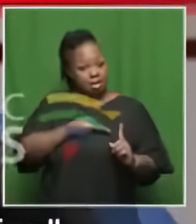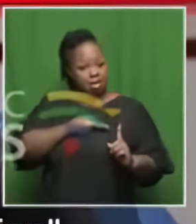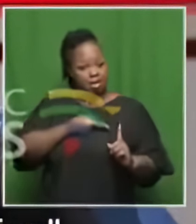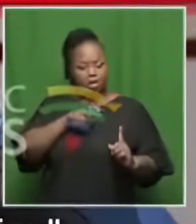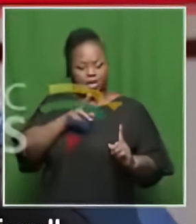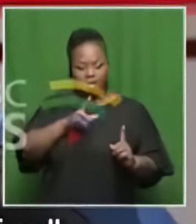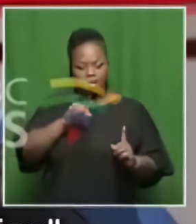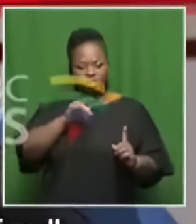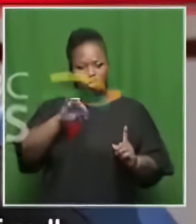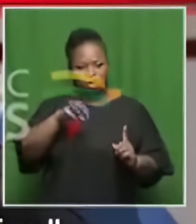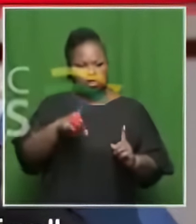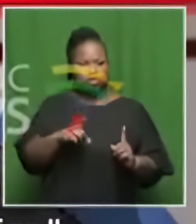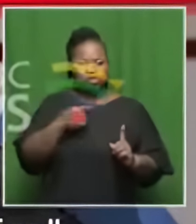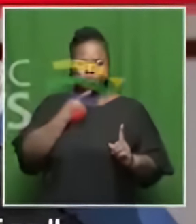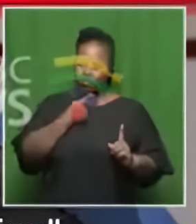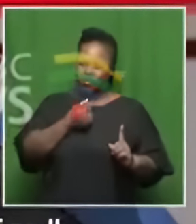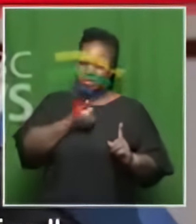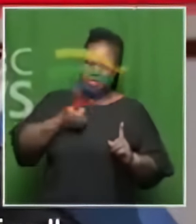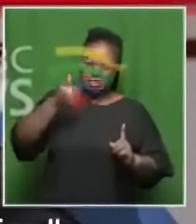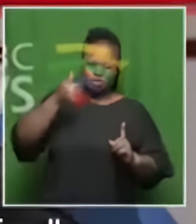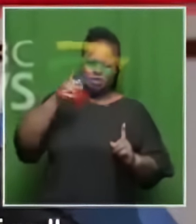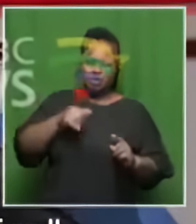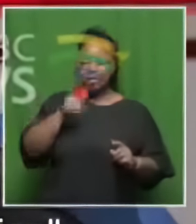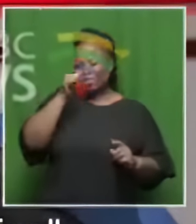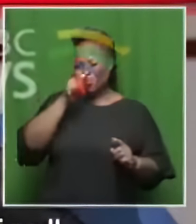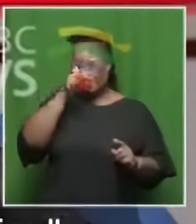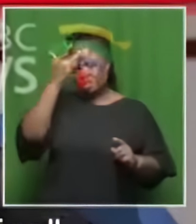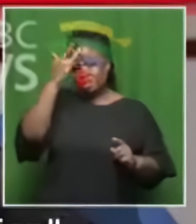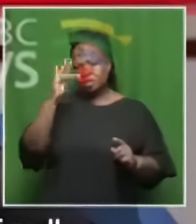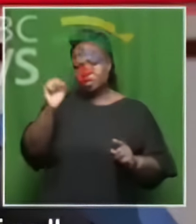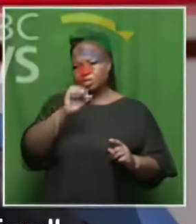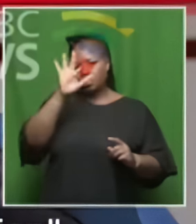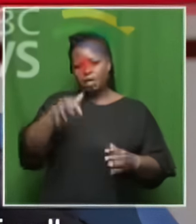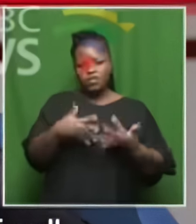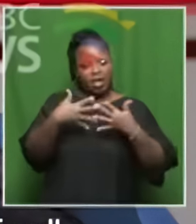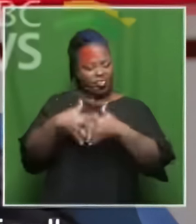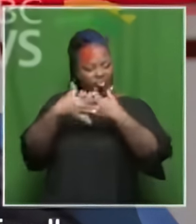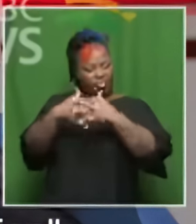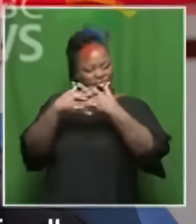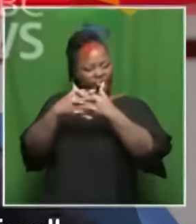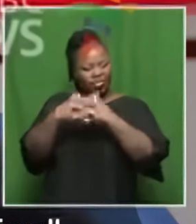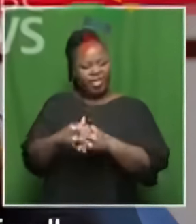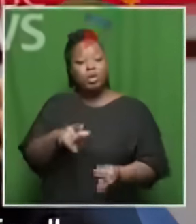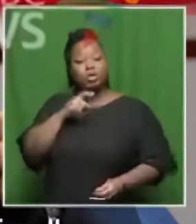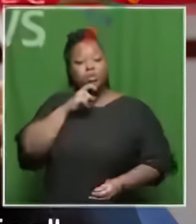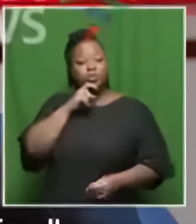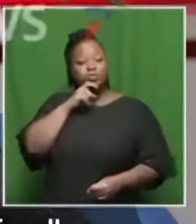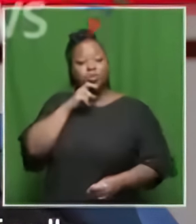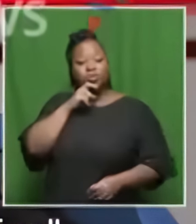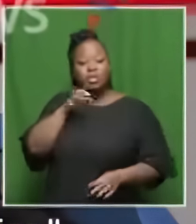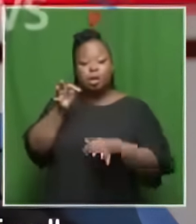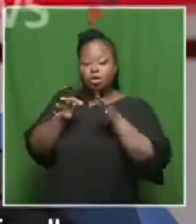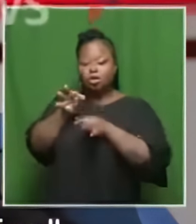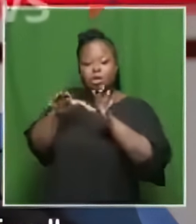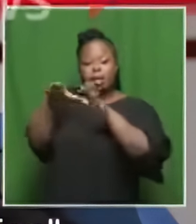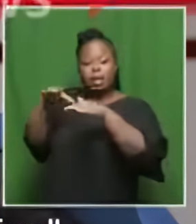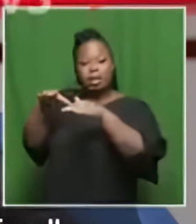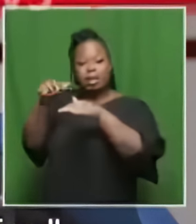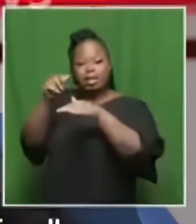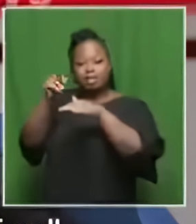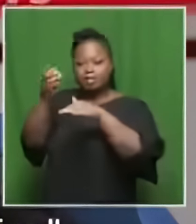center of crippling crime intelligence in South Africa and then using the slush fund for the benefits of